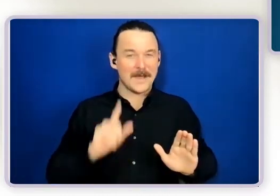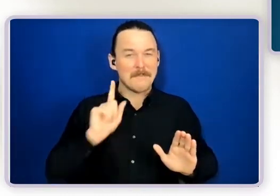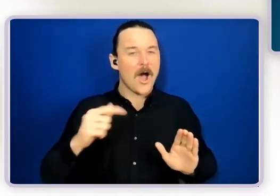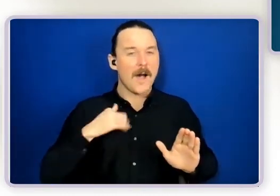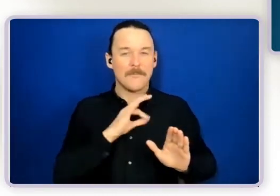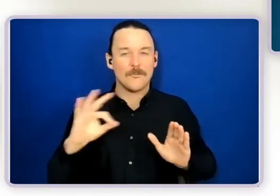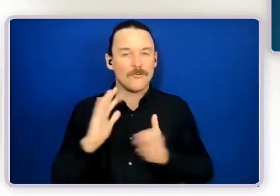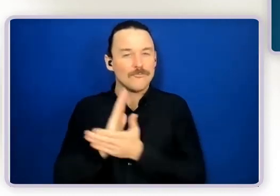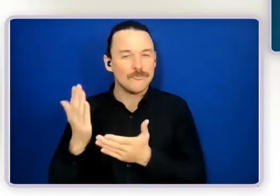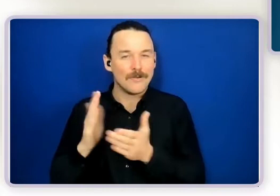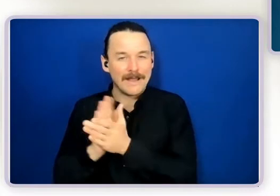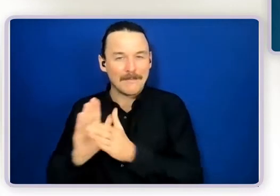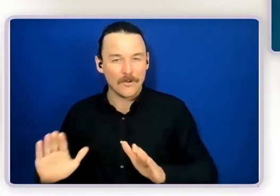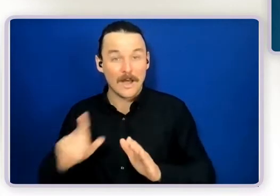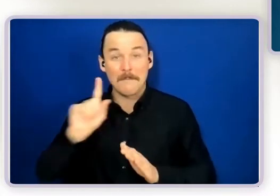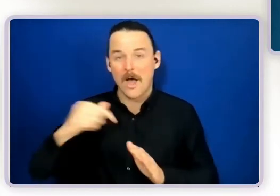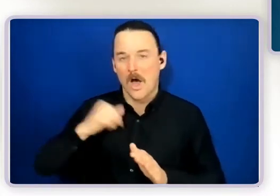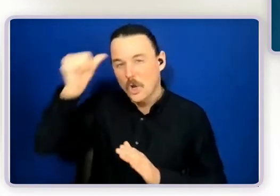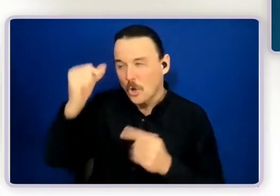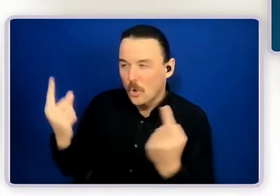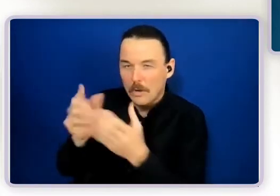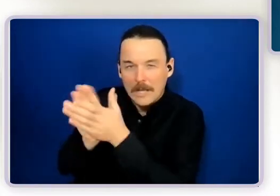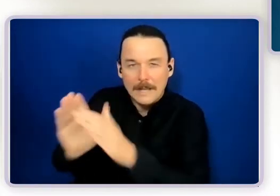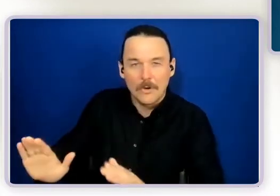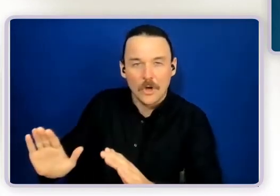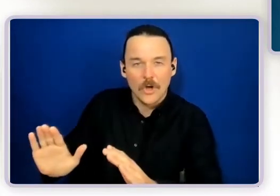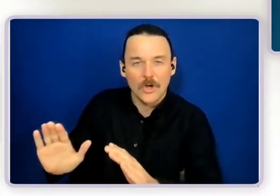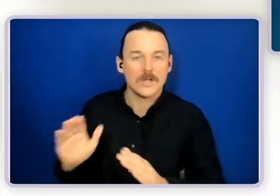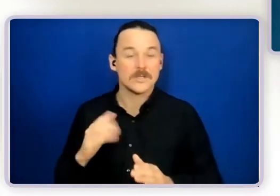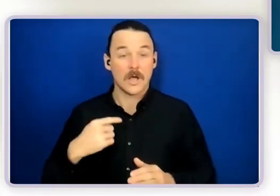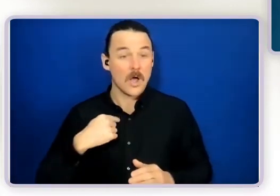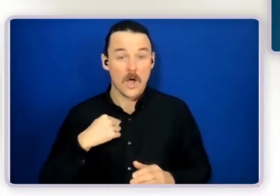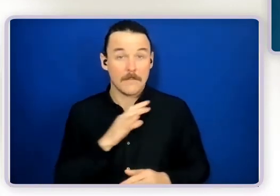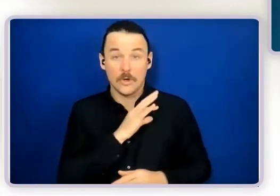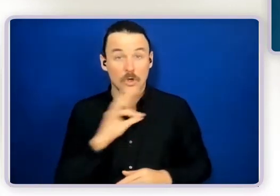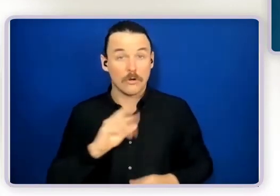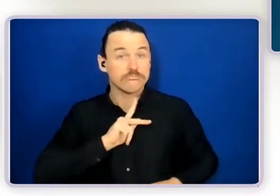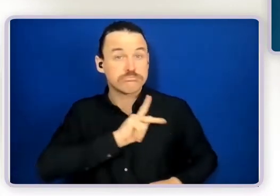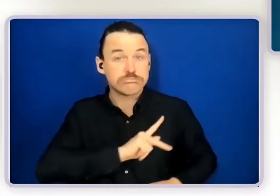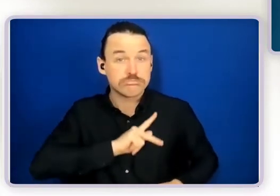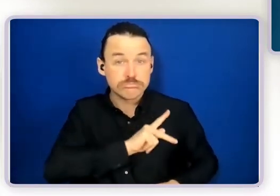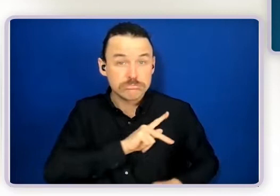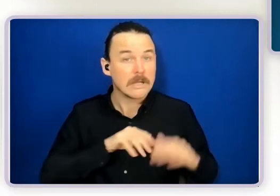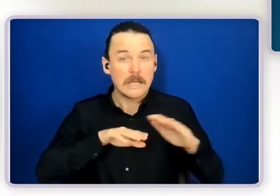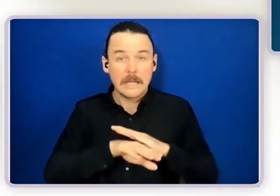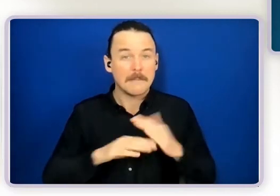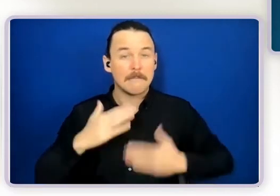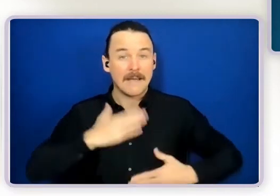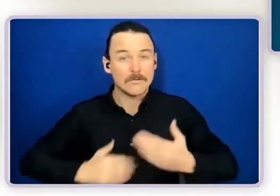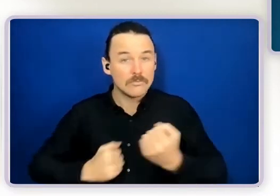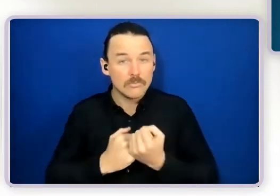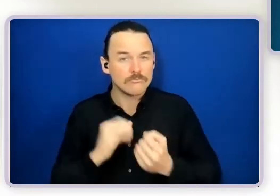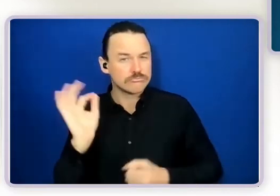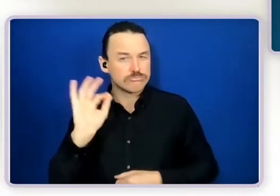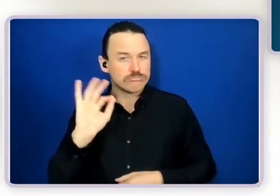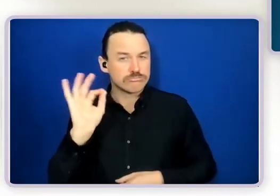So that's my expertise. I am not an expert in behavioural support, but I know enough to talk about it